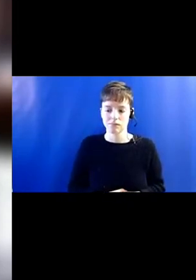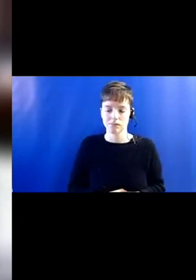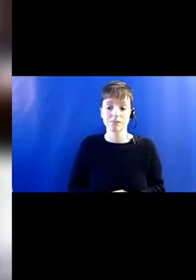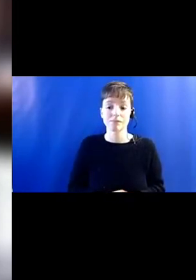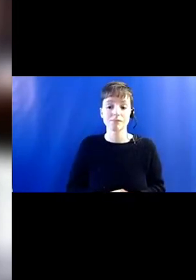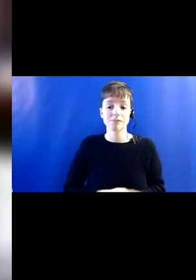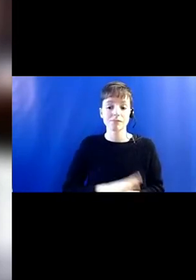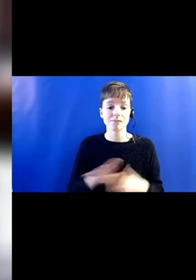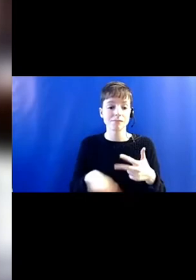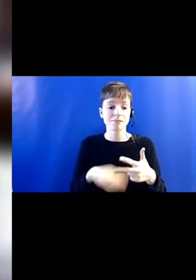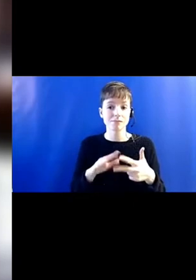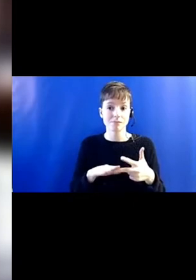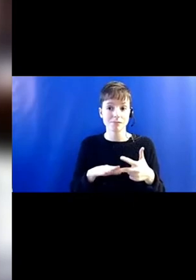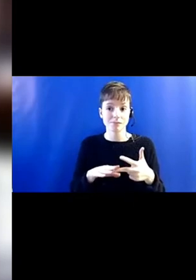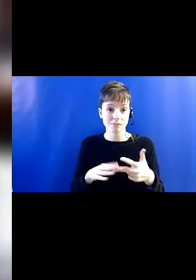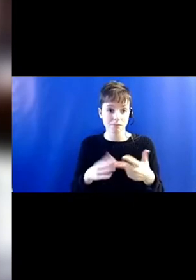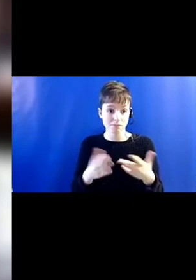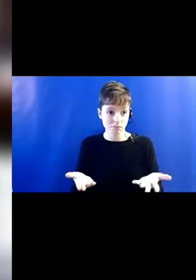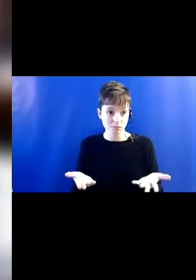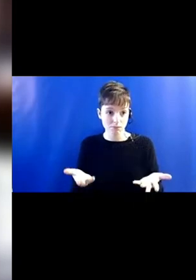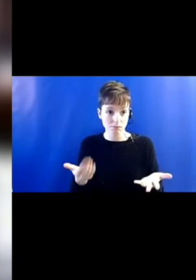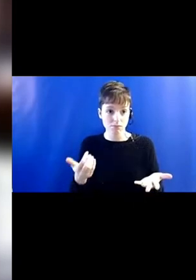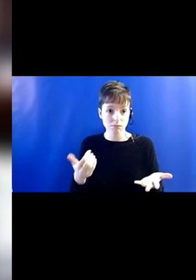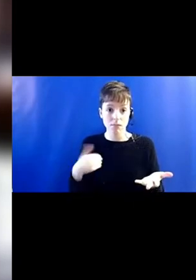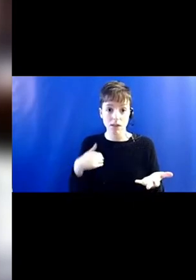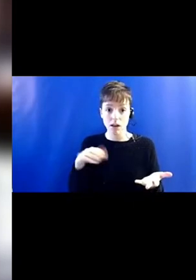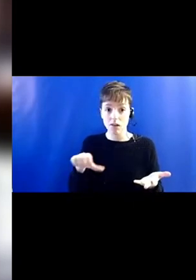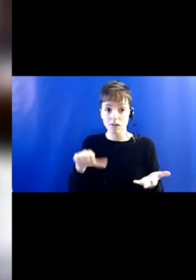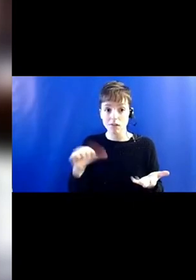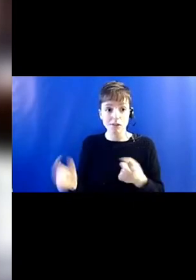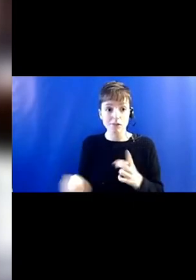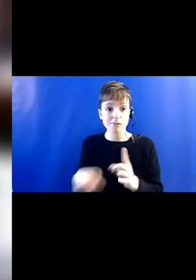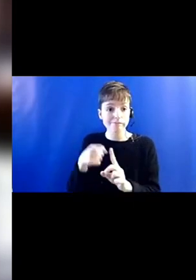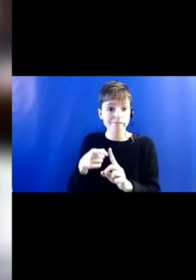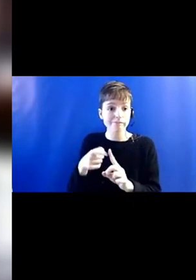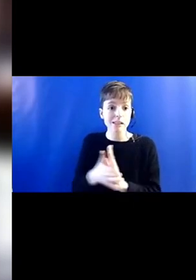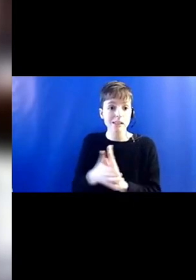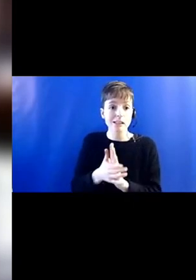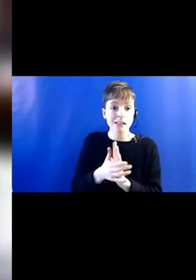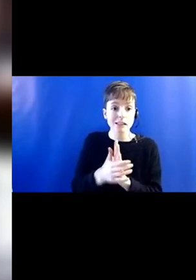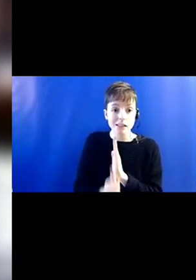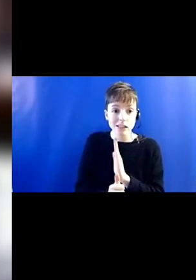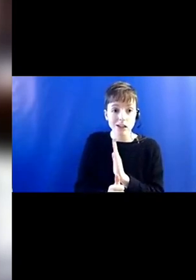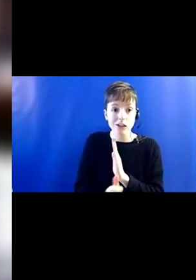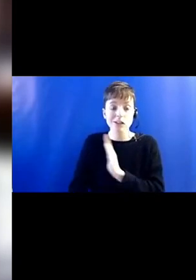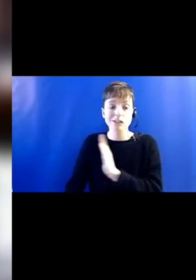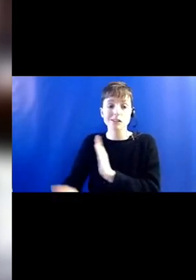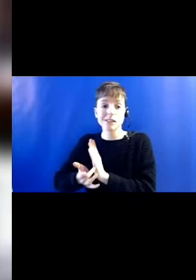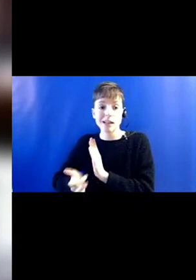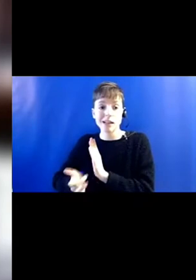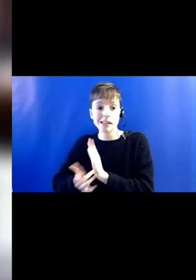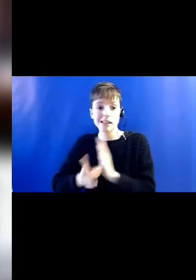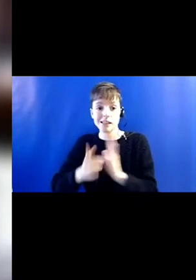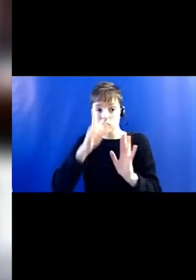Third, are there any specific skills, tactics, and techniques that you have developed to enable your work?